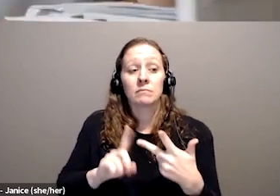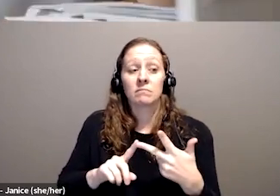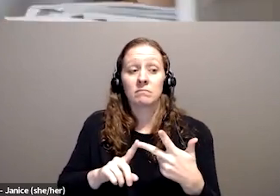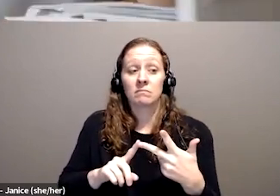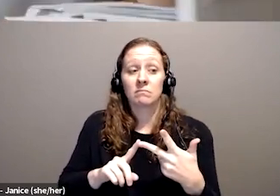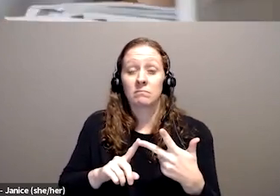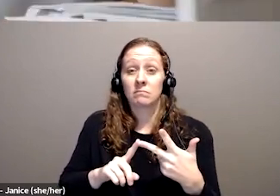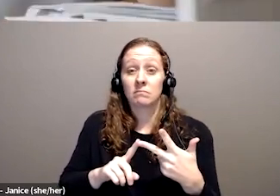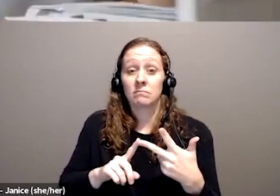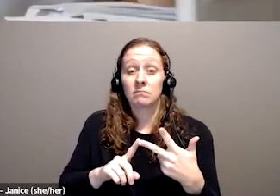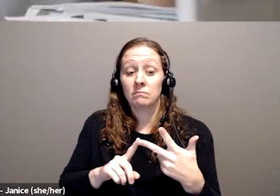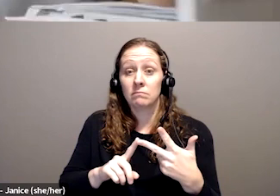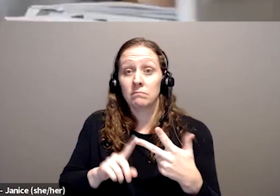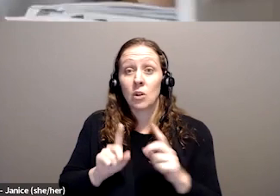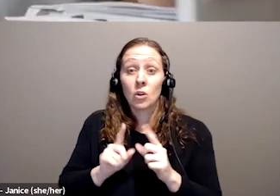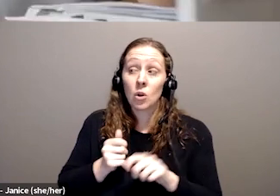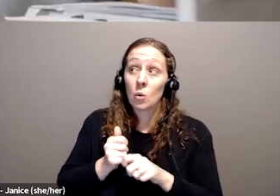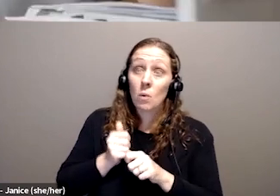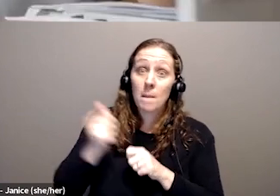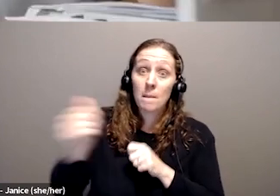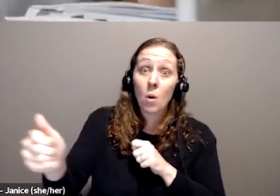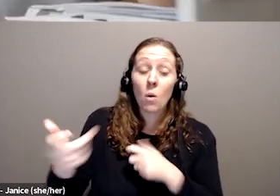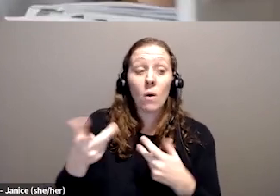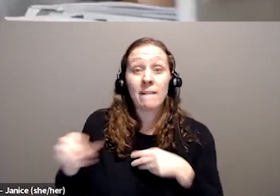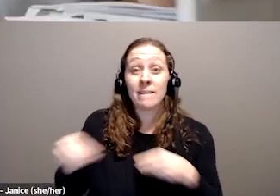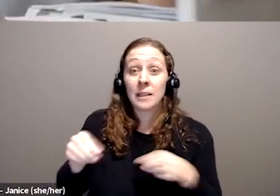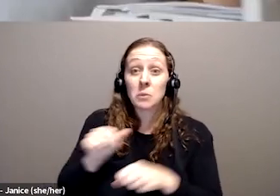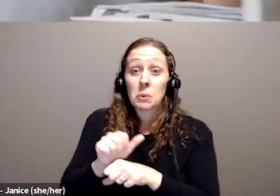Expand options for remote and flexible work.